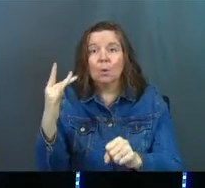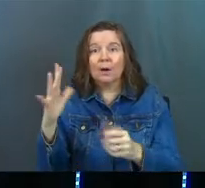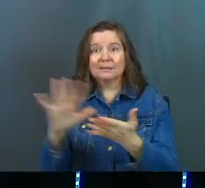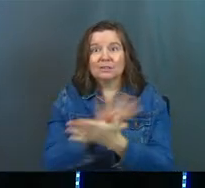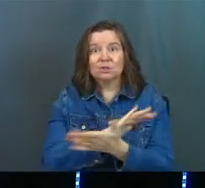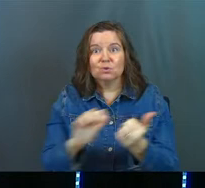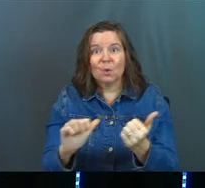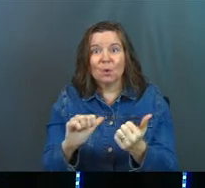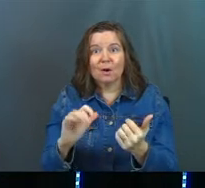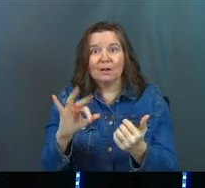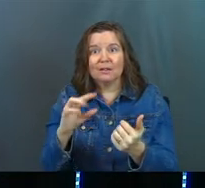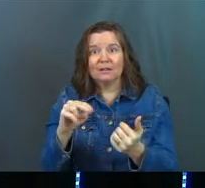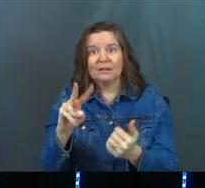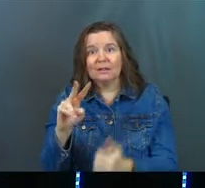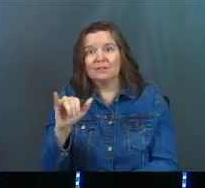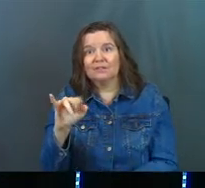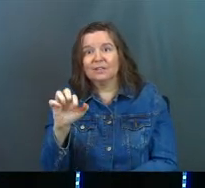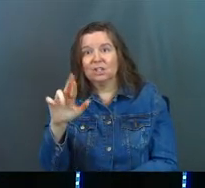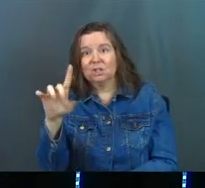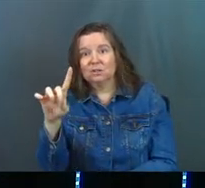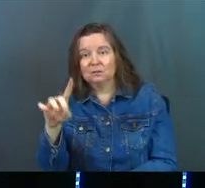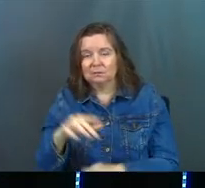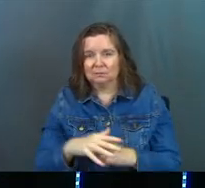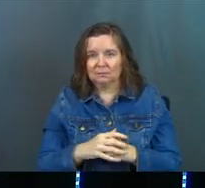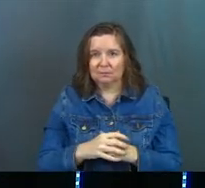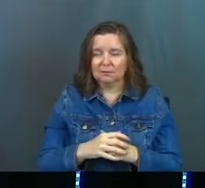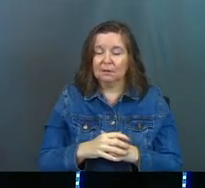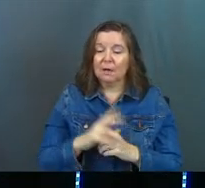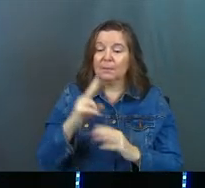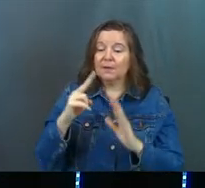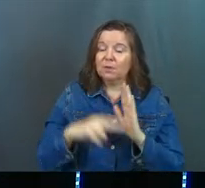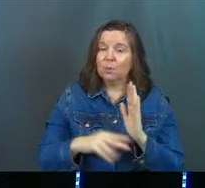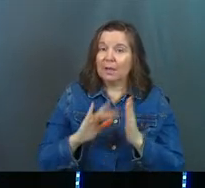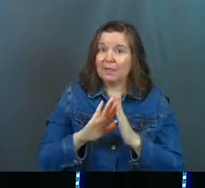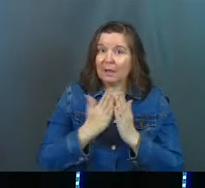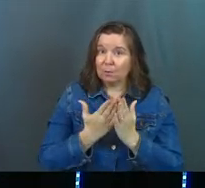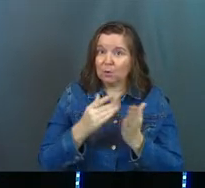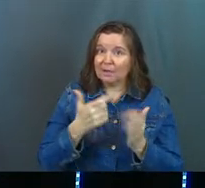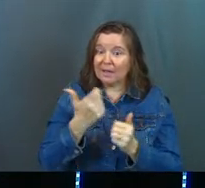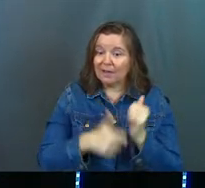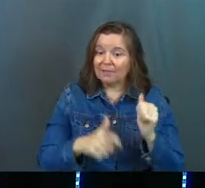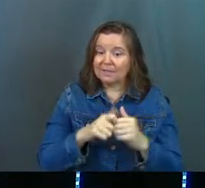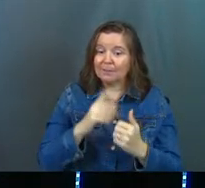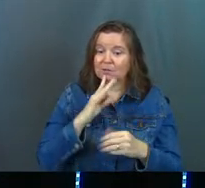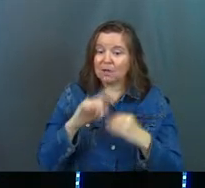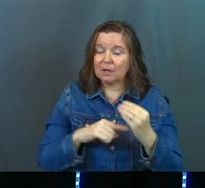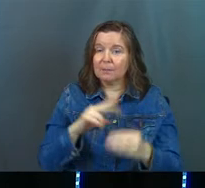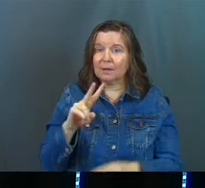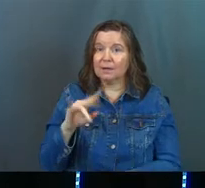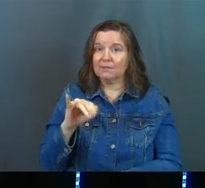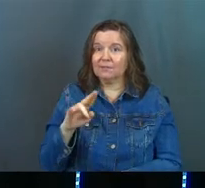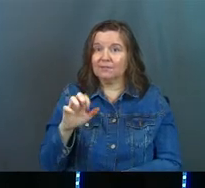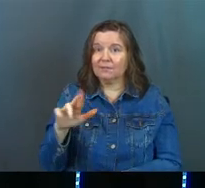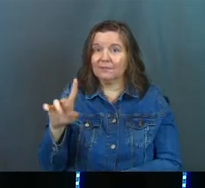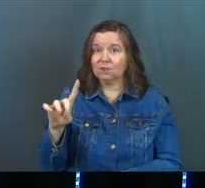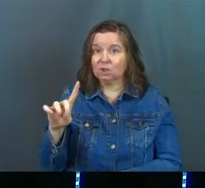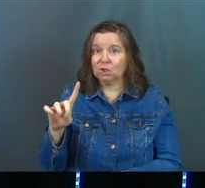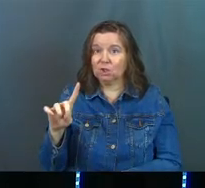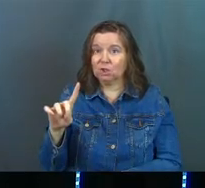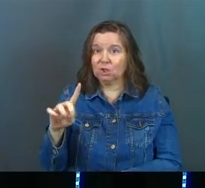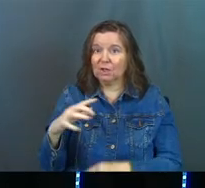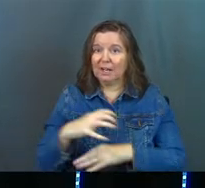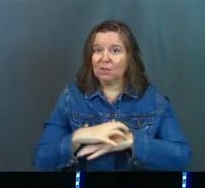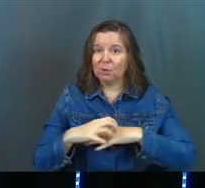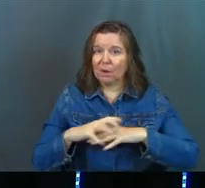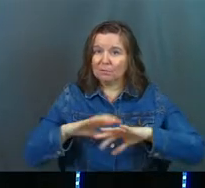seem really, really vague to you. But if you read the context of that passage, the whole book, every time they talk about a vineyard, what they're describing is